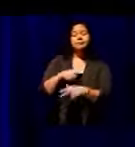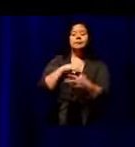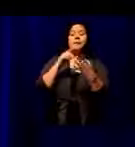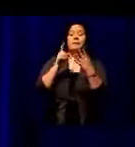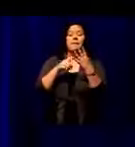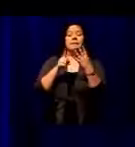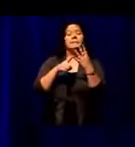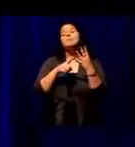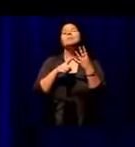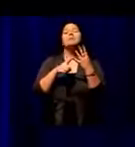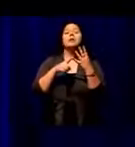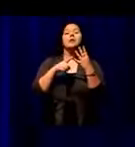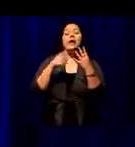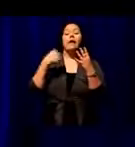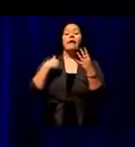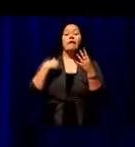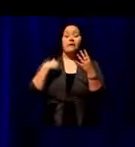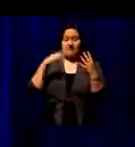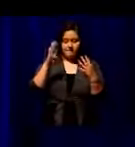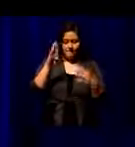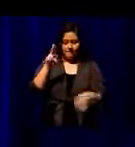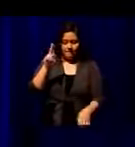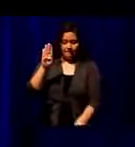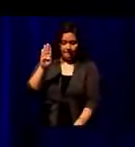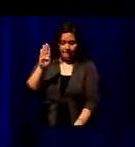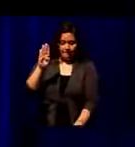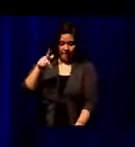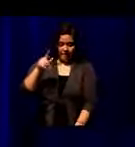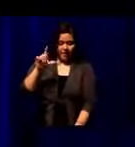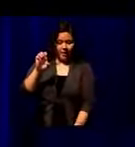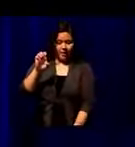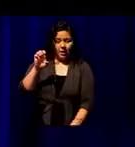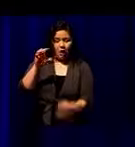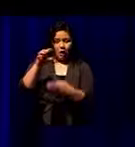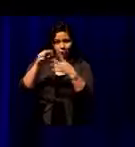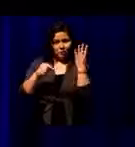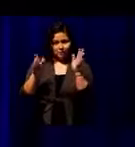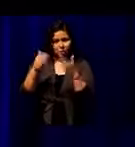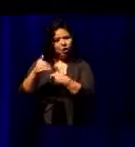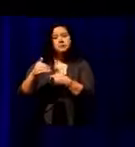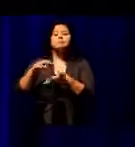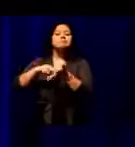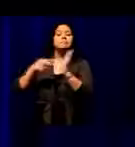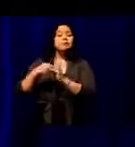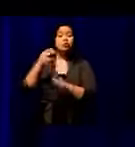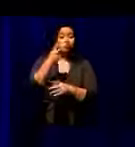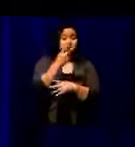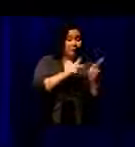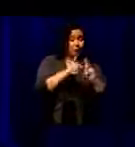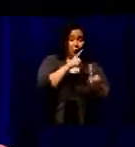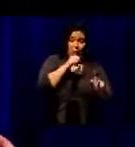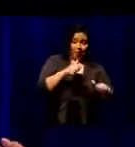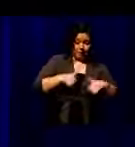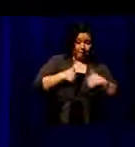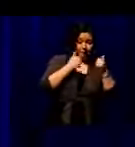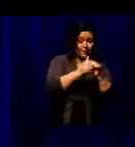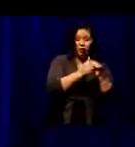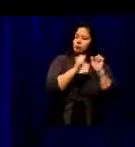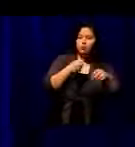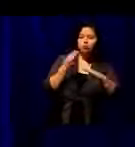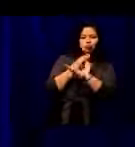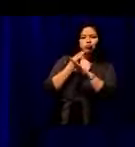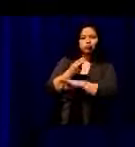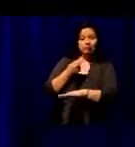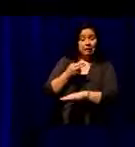bubble options box, which is built for 2 people in the same household. So by being a Cultch